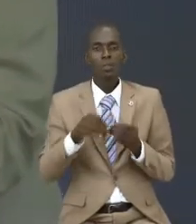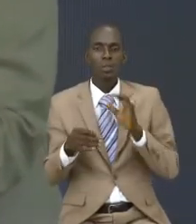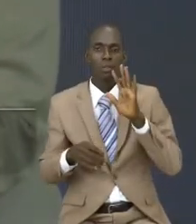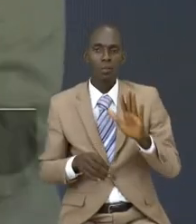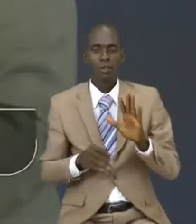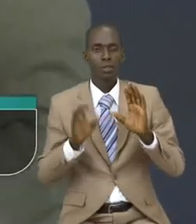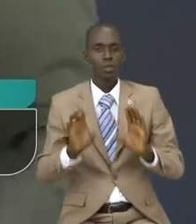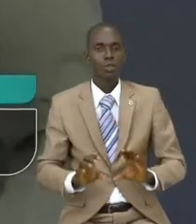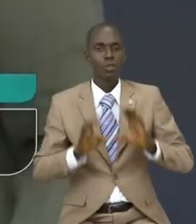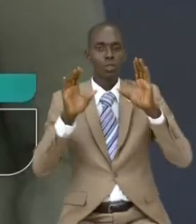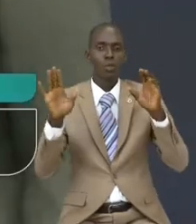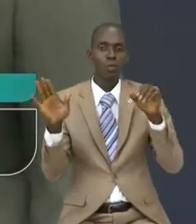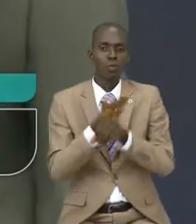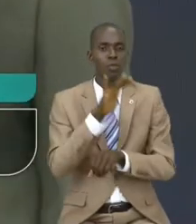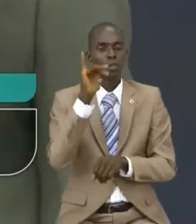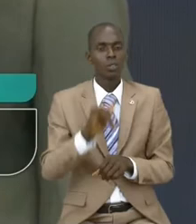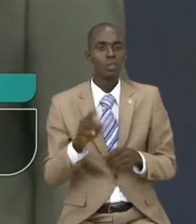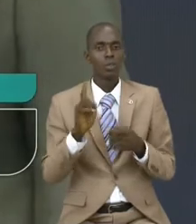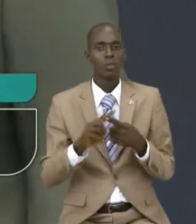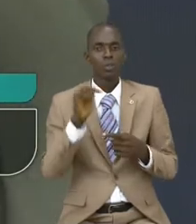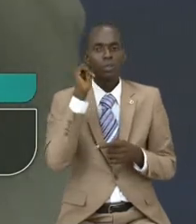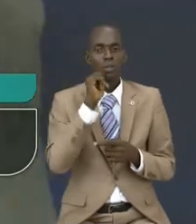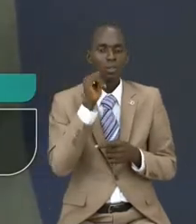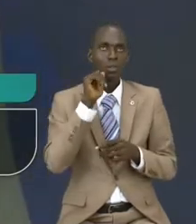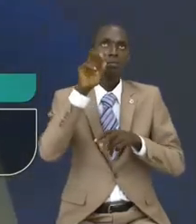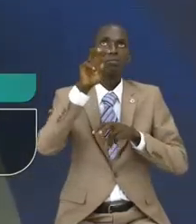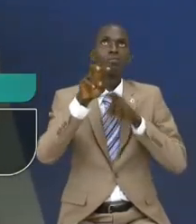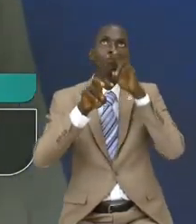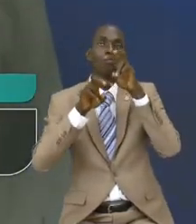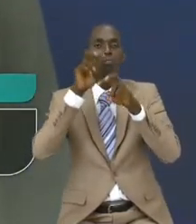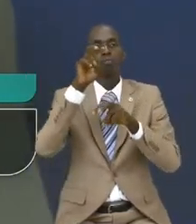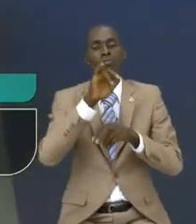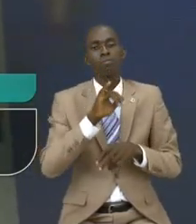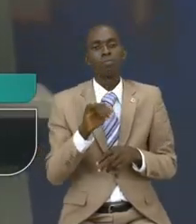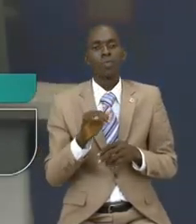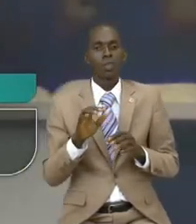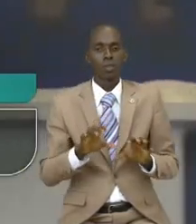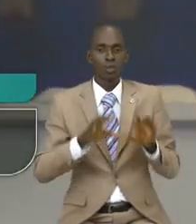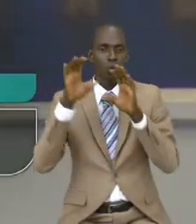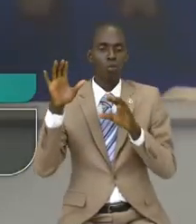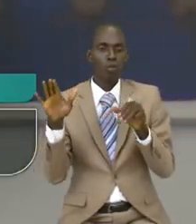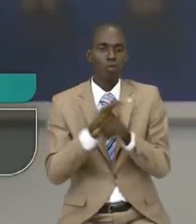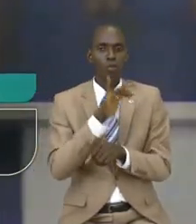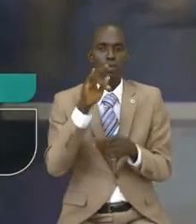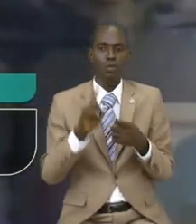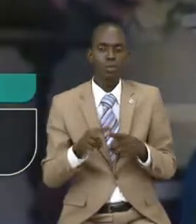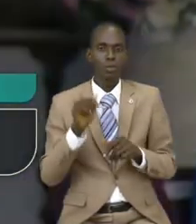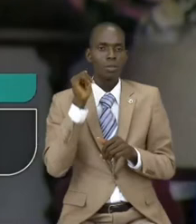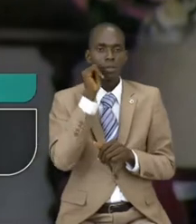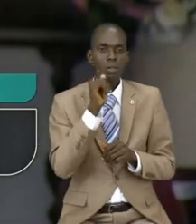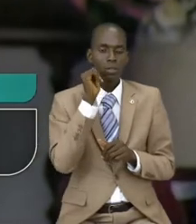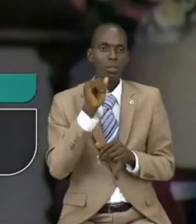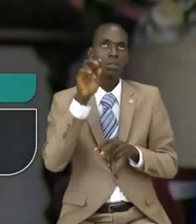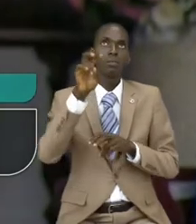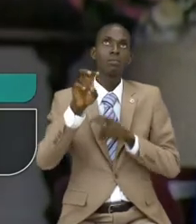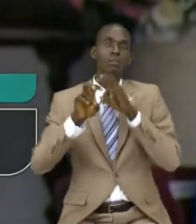fully to daily climbing. Commit fully to daily climbing.